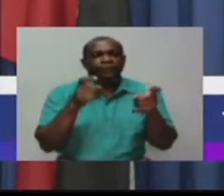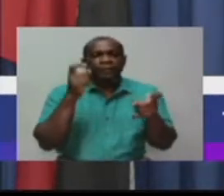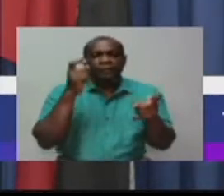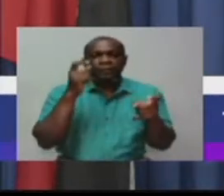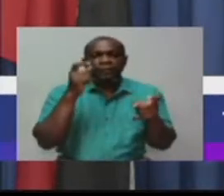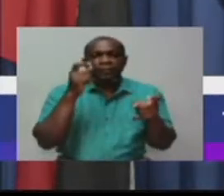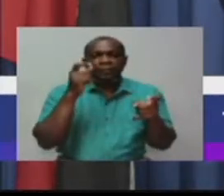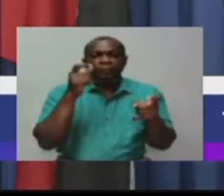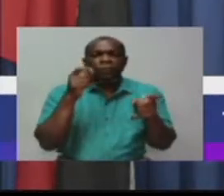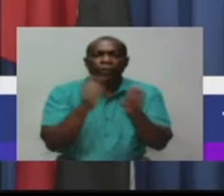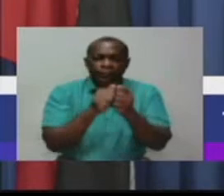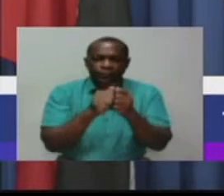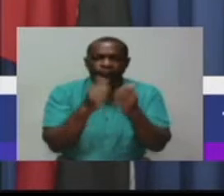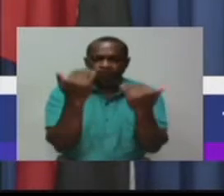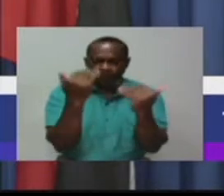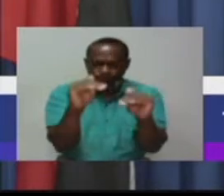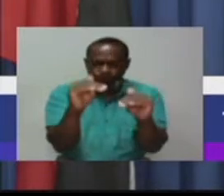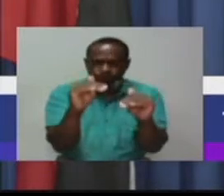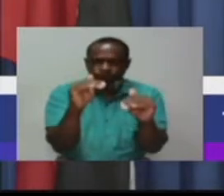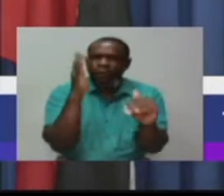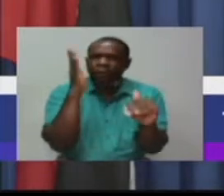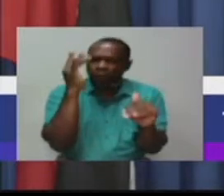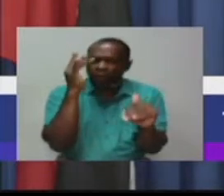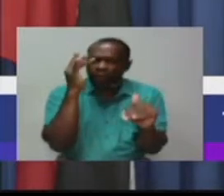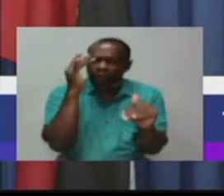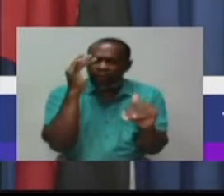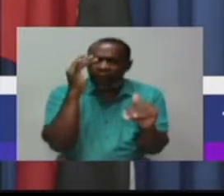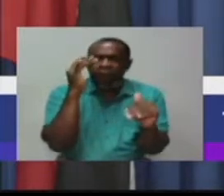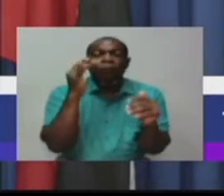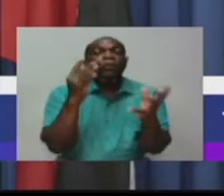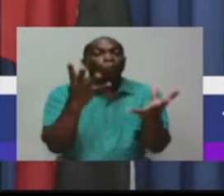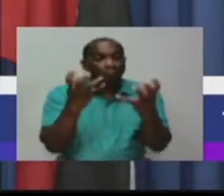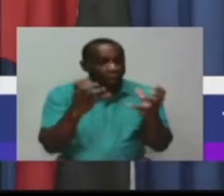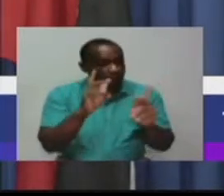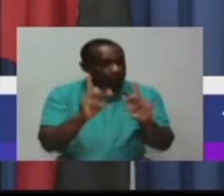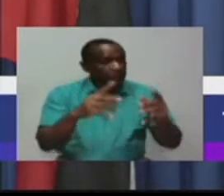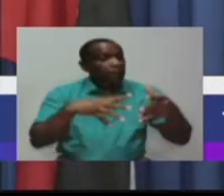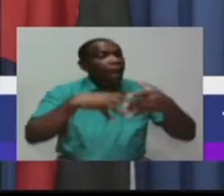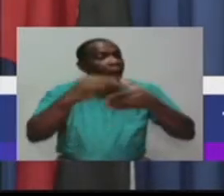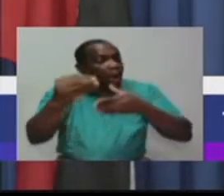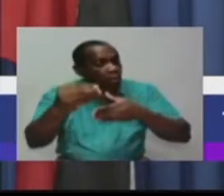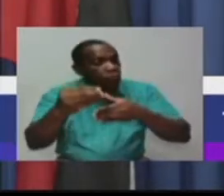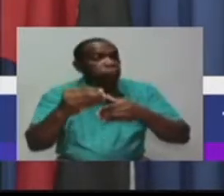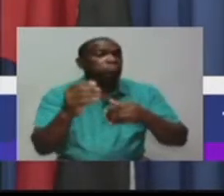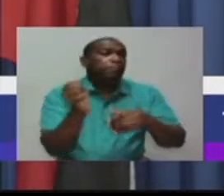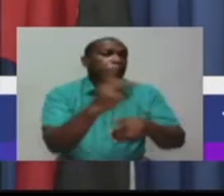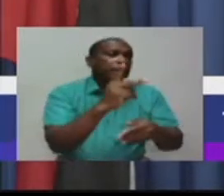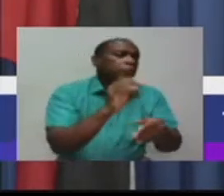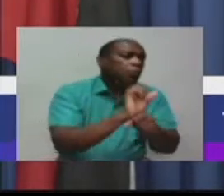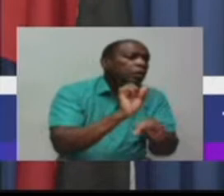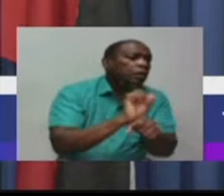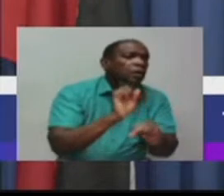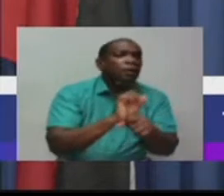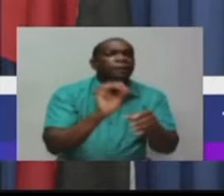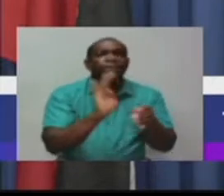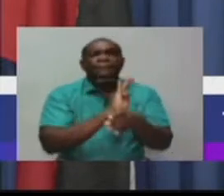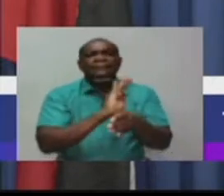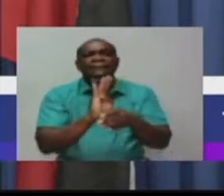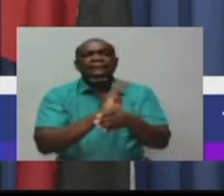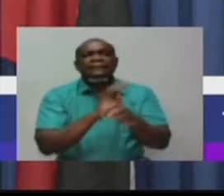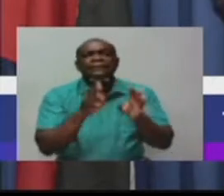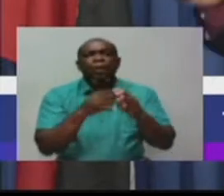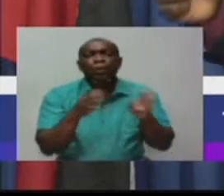a much higher plateau than we were in March. So if we start a runaway infection now,